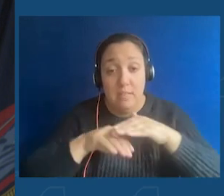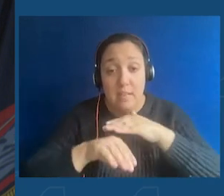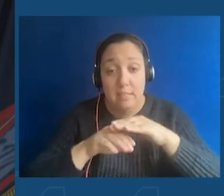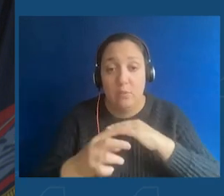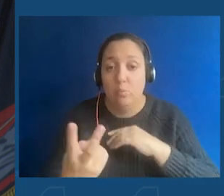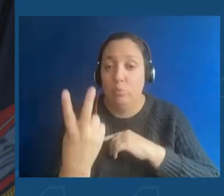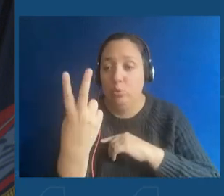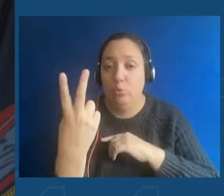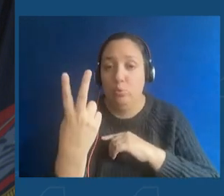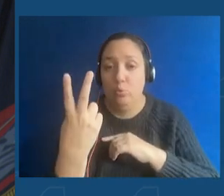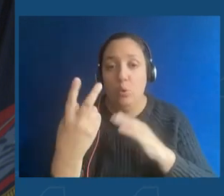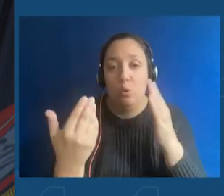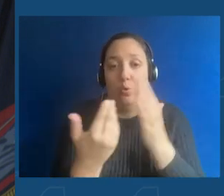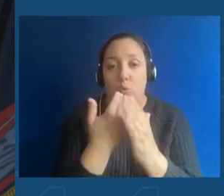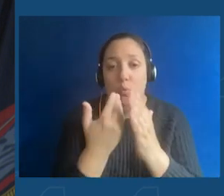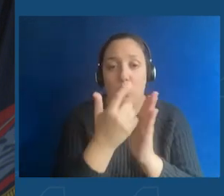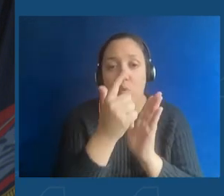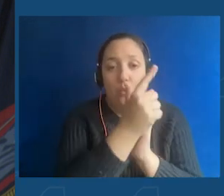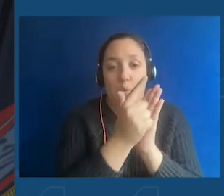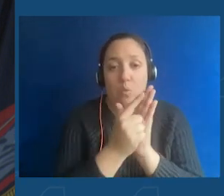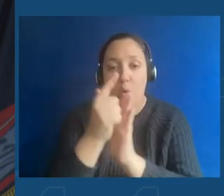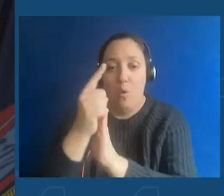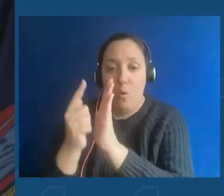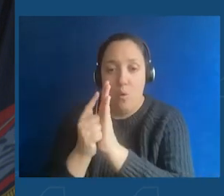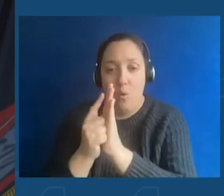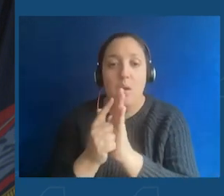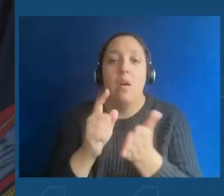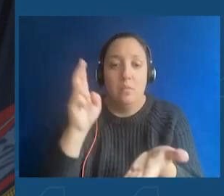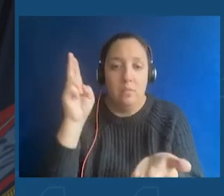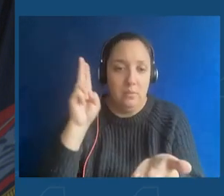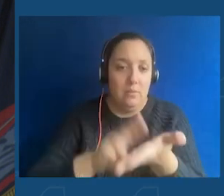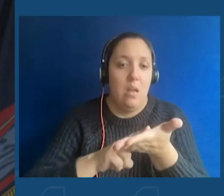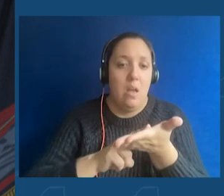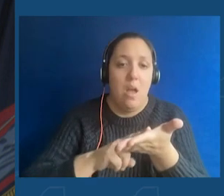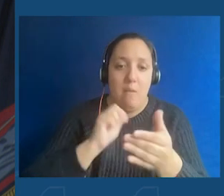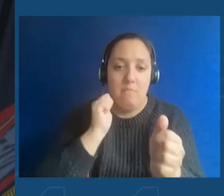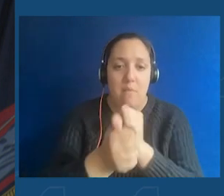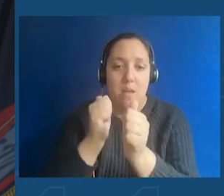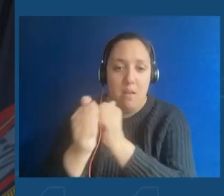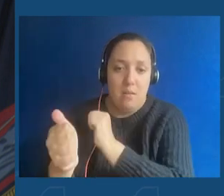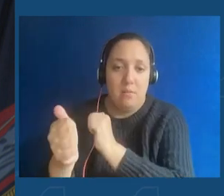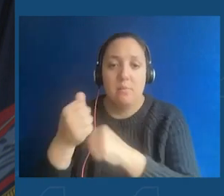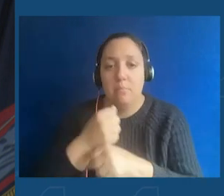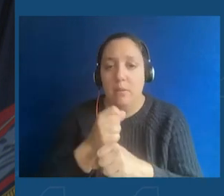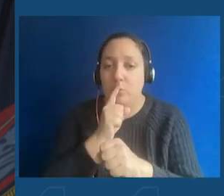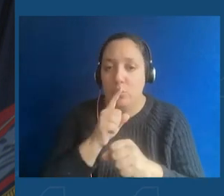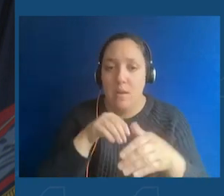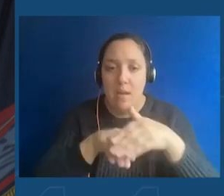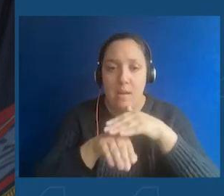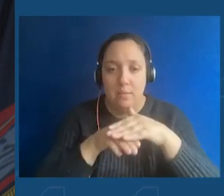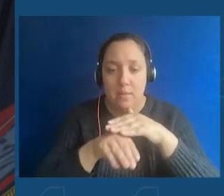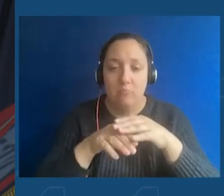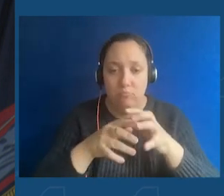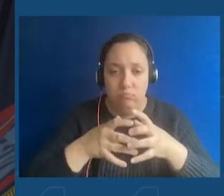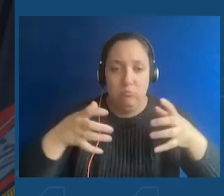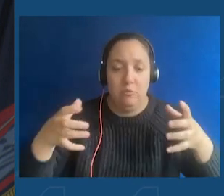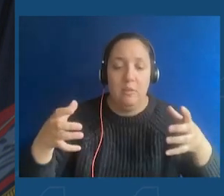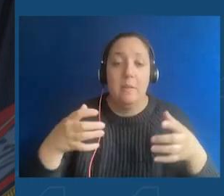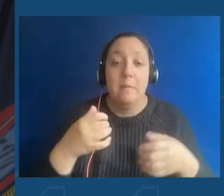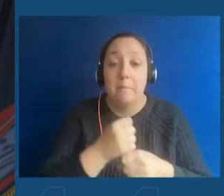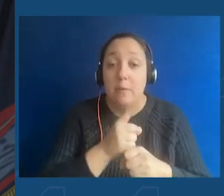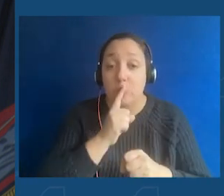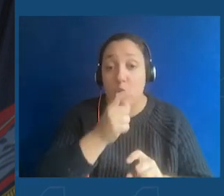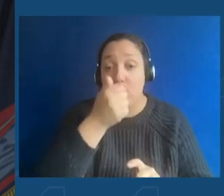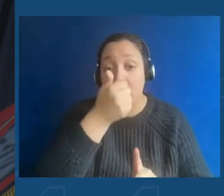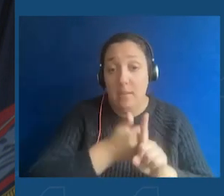to make reproductive health care more accessible to those who need it all across the state. First, we're ensuring that every single student enrolled